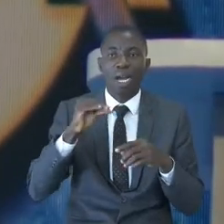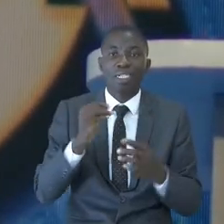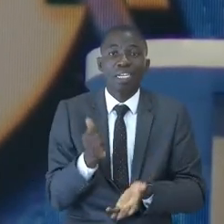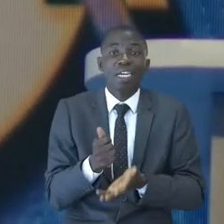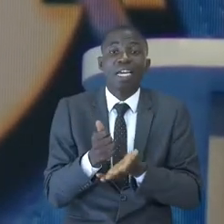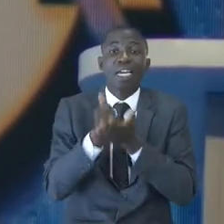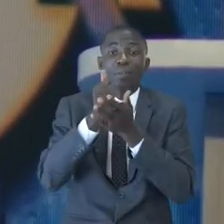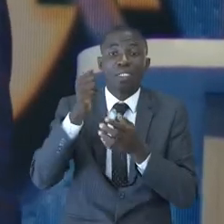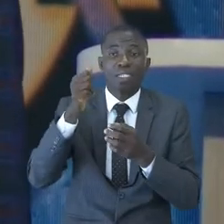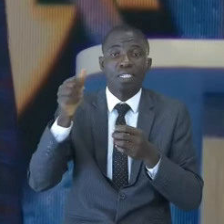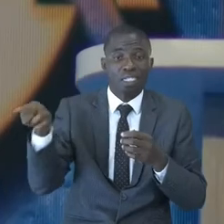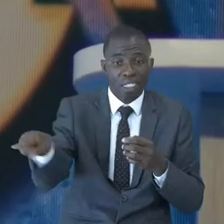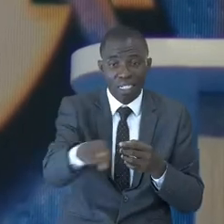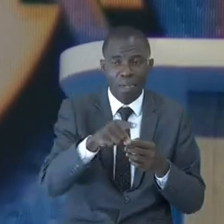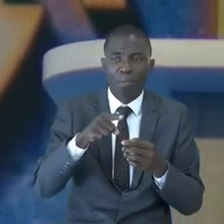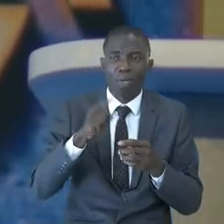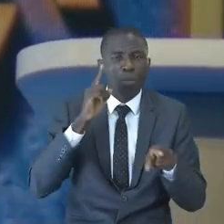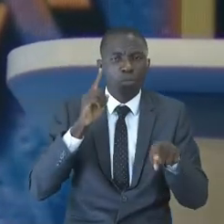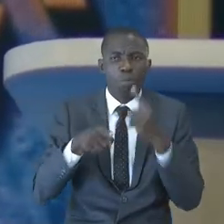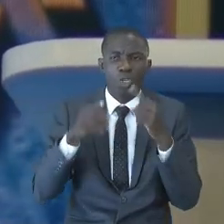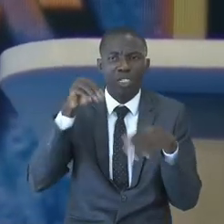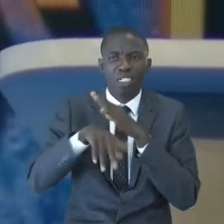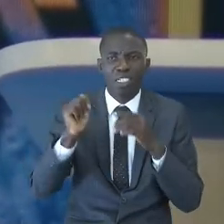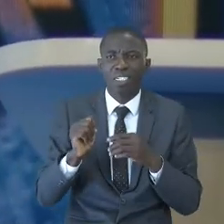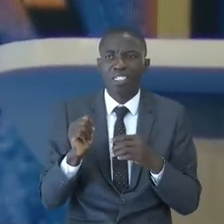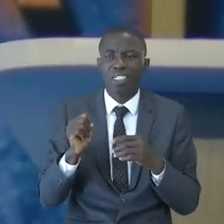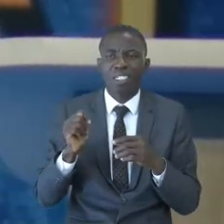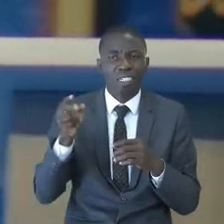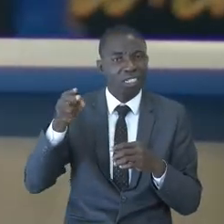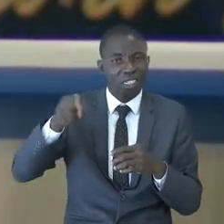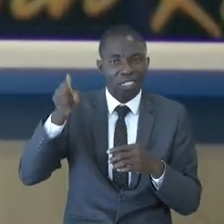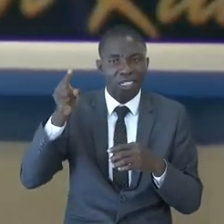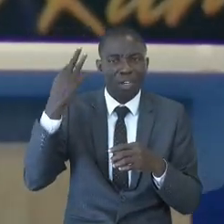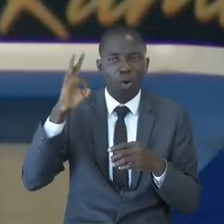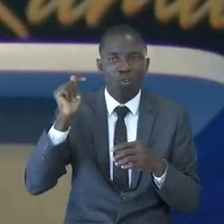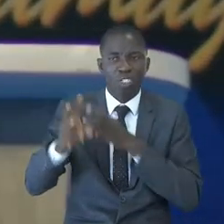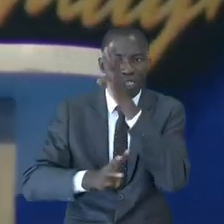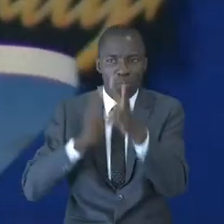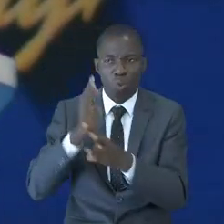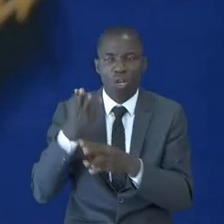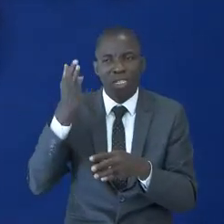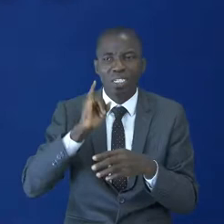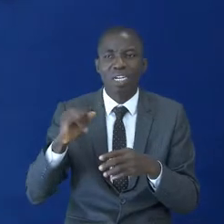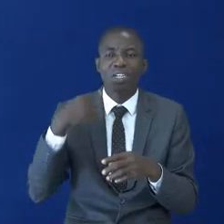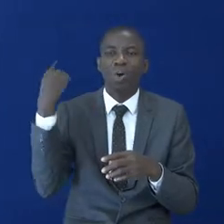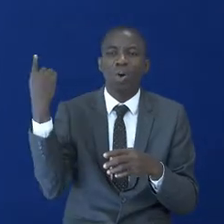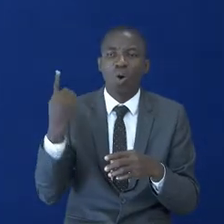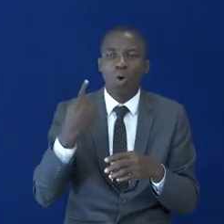them. But in the history of the world, there has always been